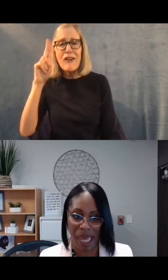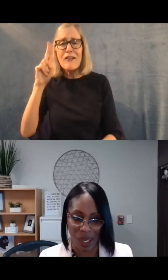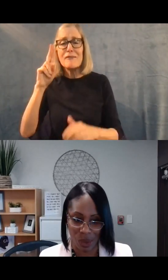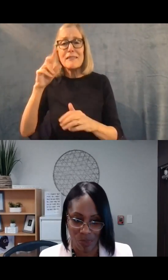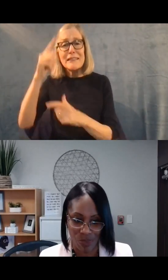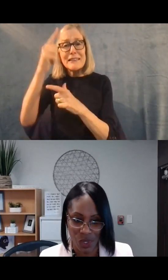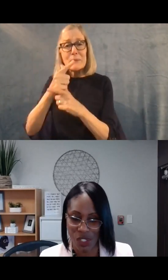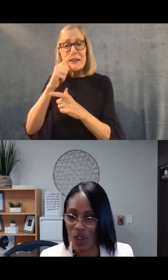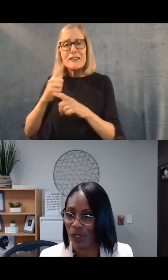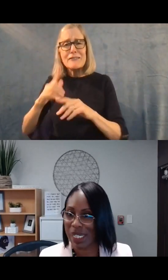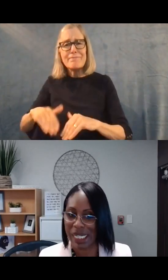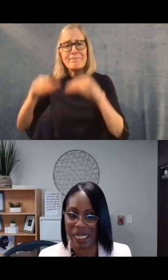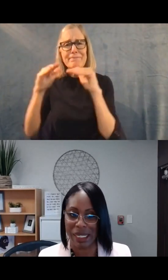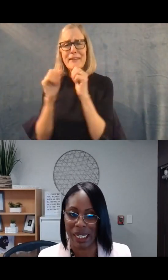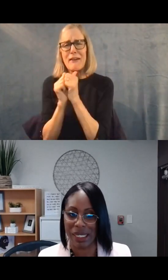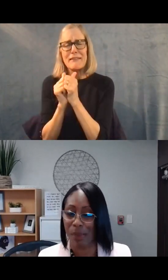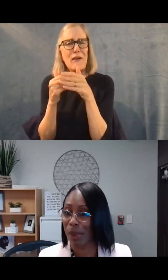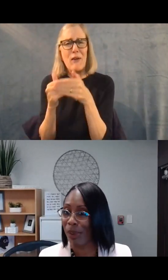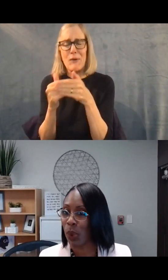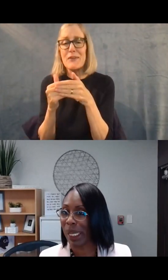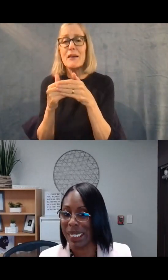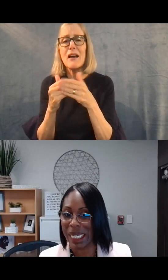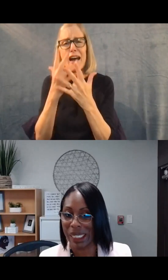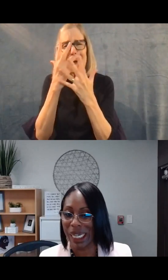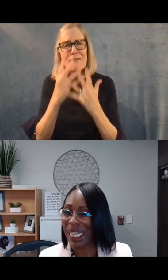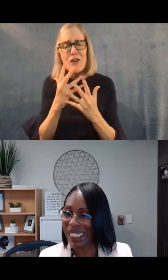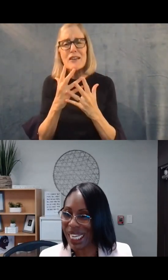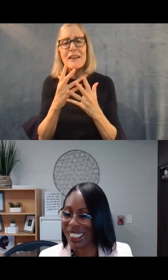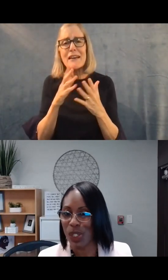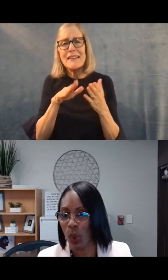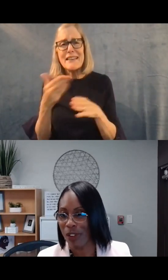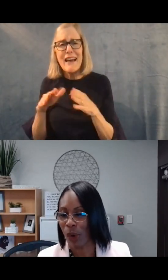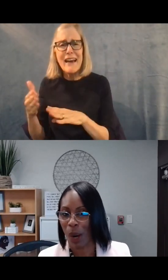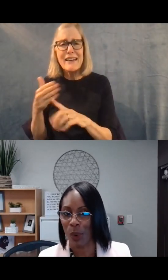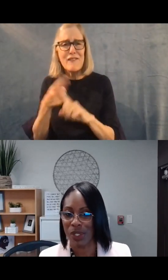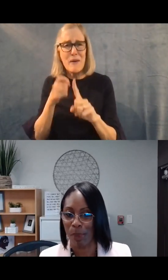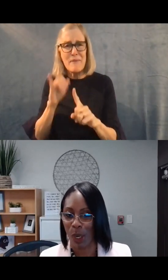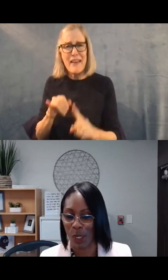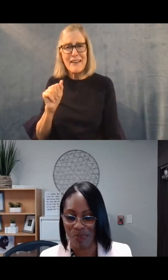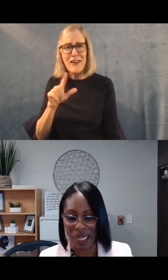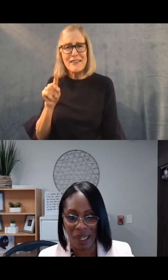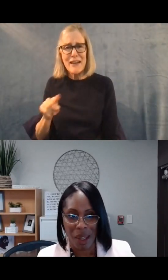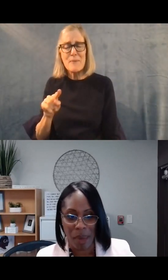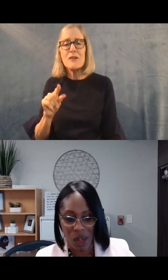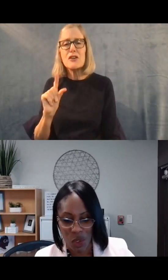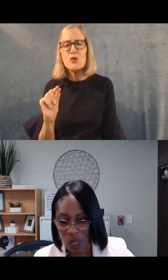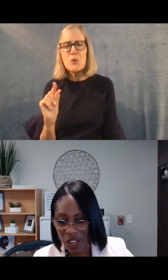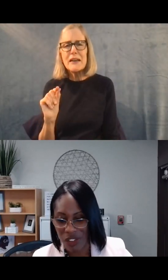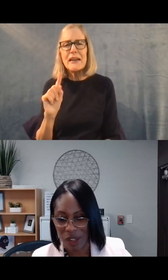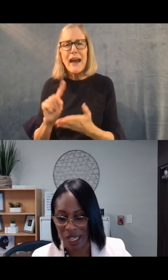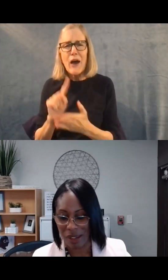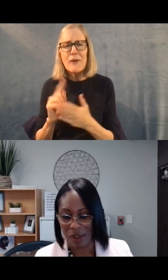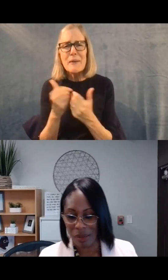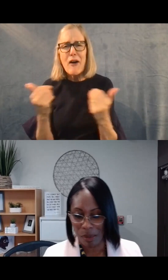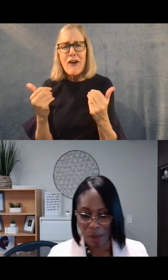their battle to this dreadful disease in September of 2018, less than 24 hours apart. My uncle's